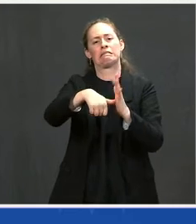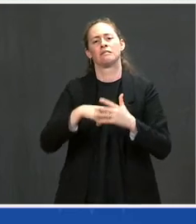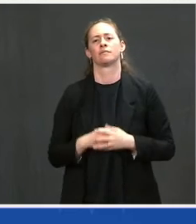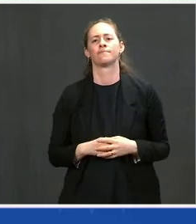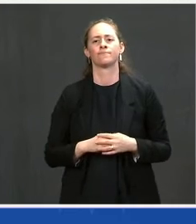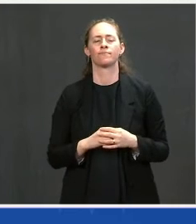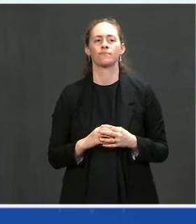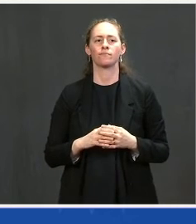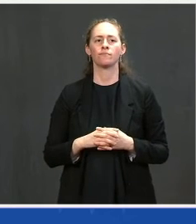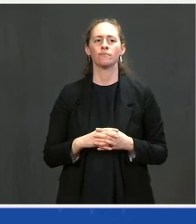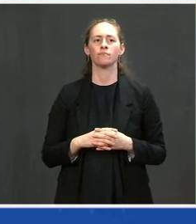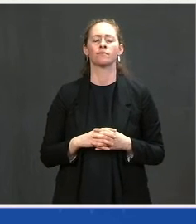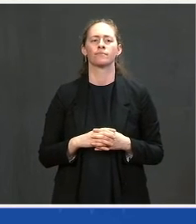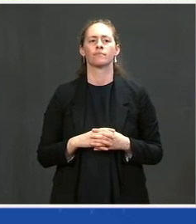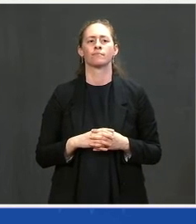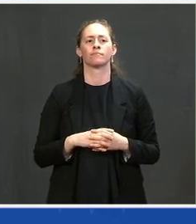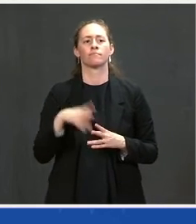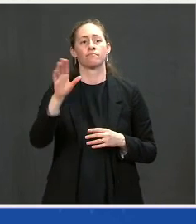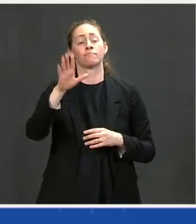think about it,